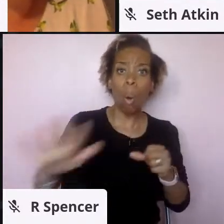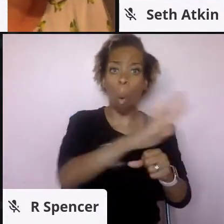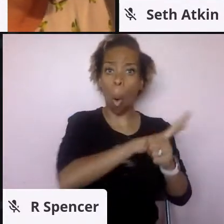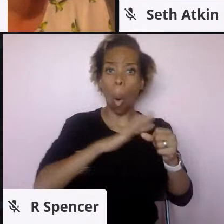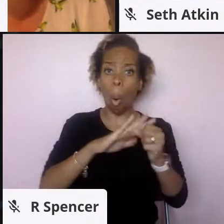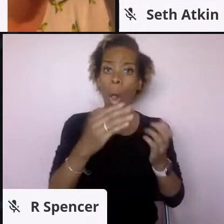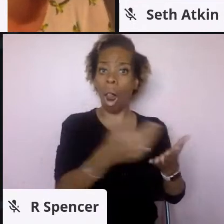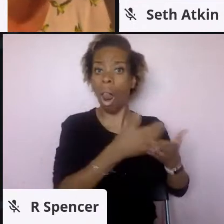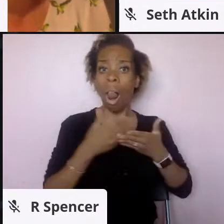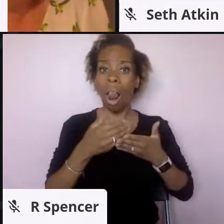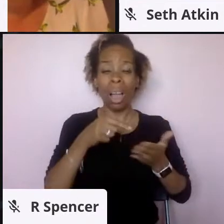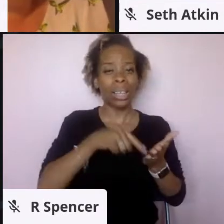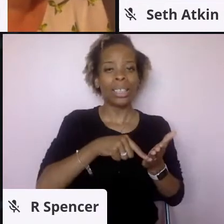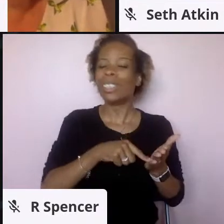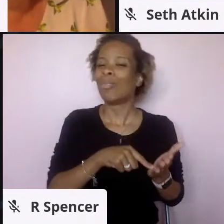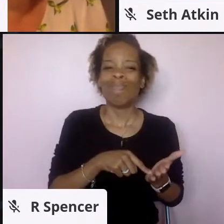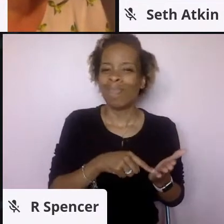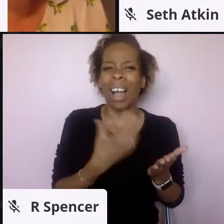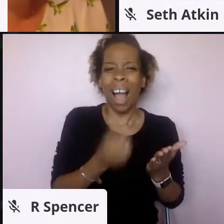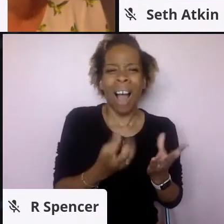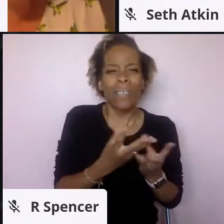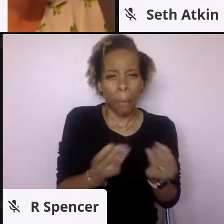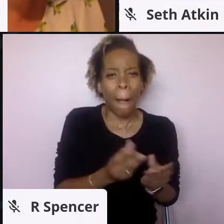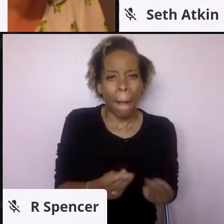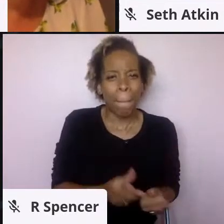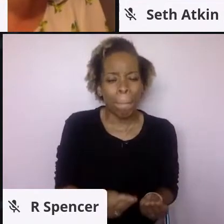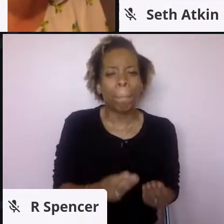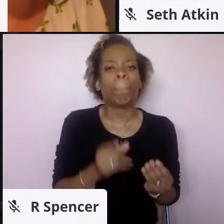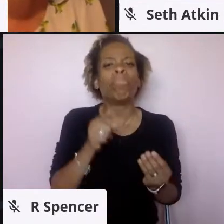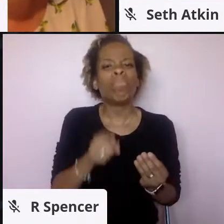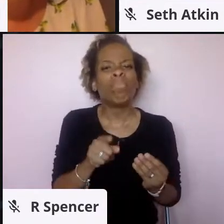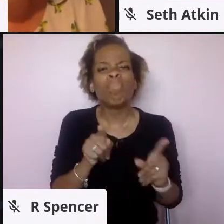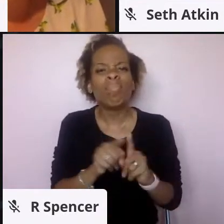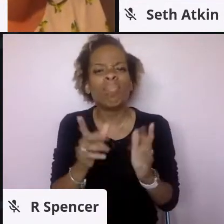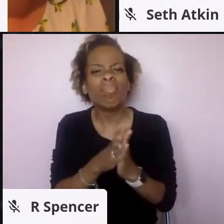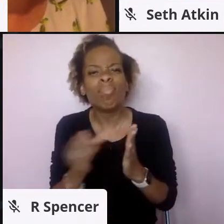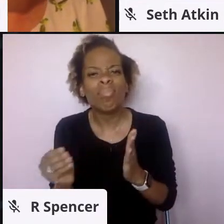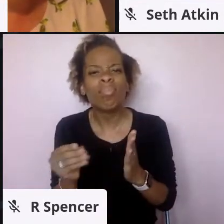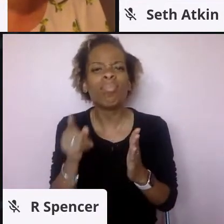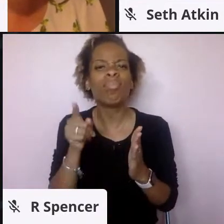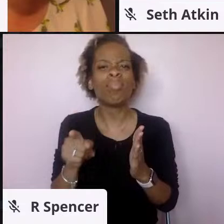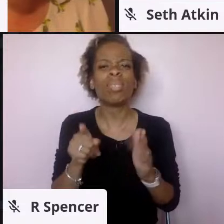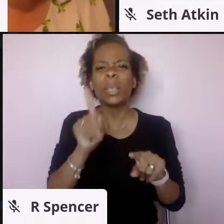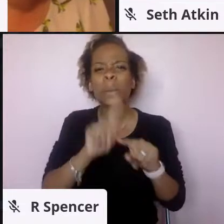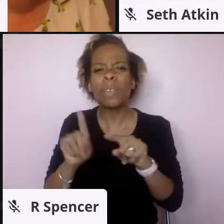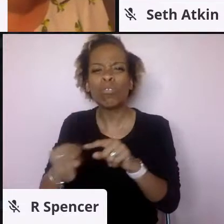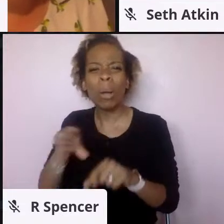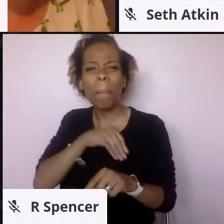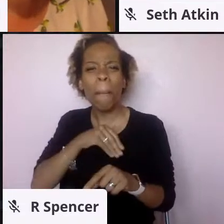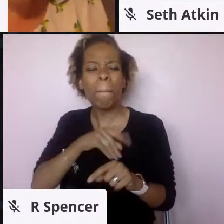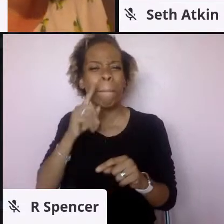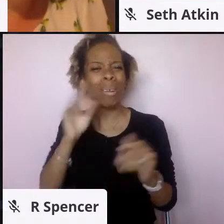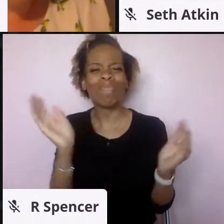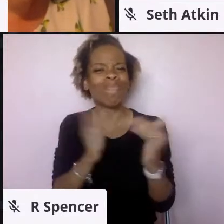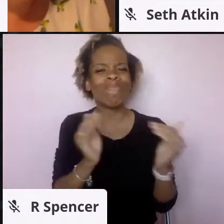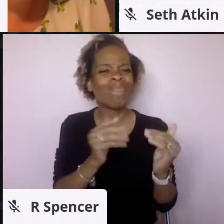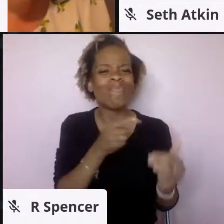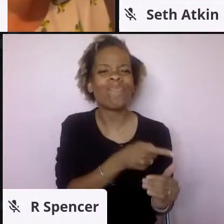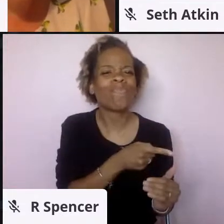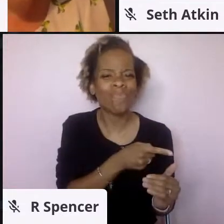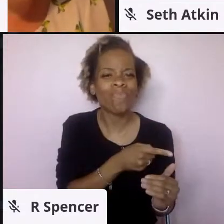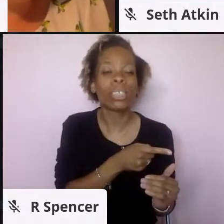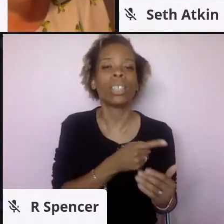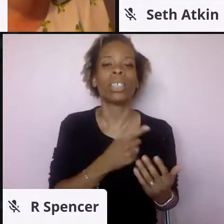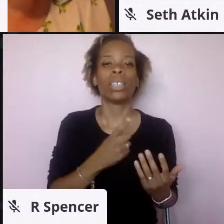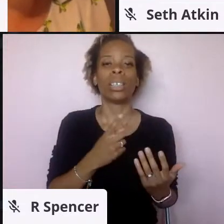areas where we campaign and organise around equality, like migrant members. It does provide that